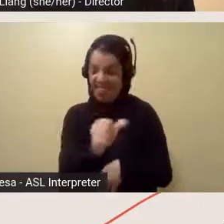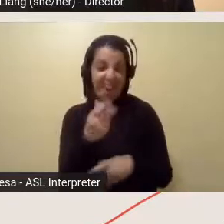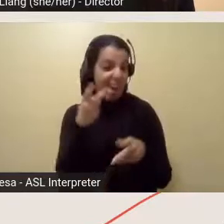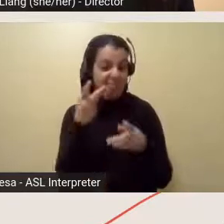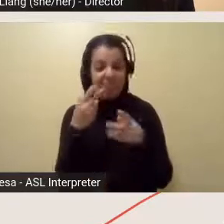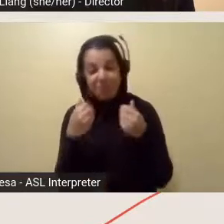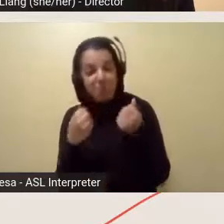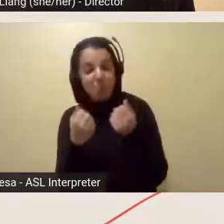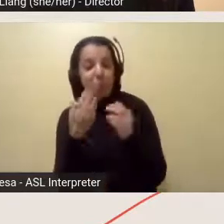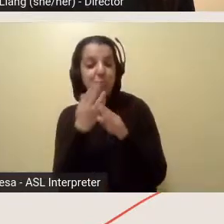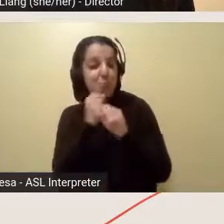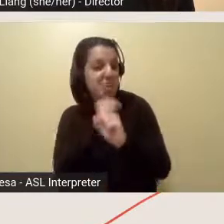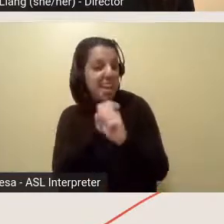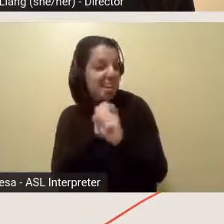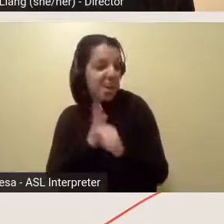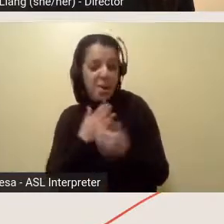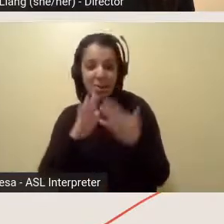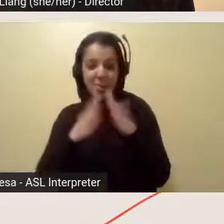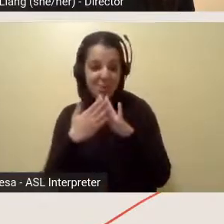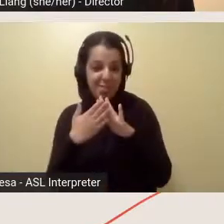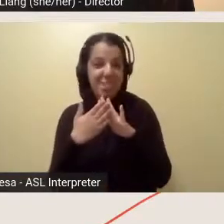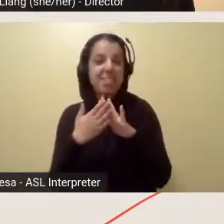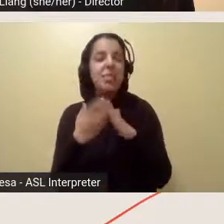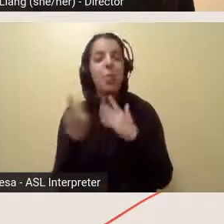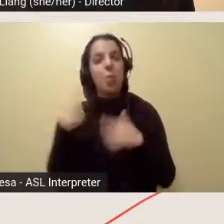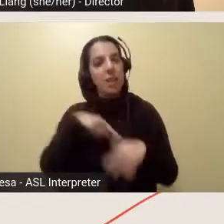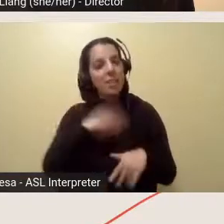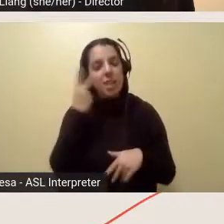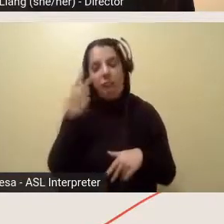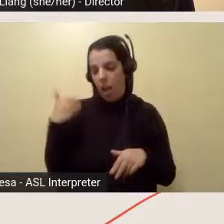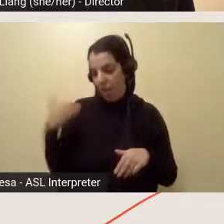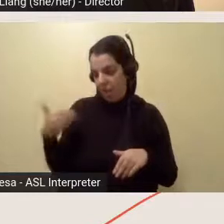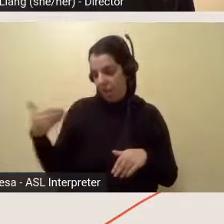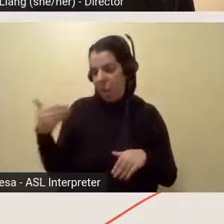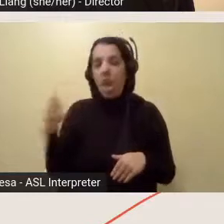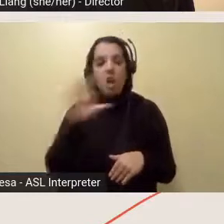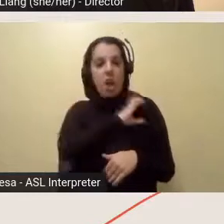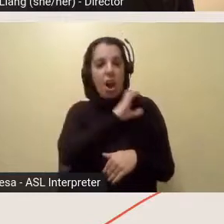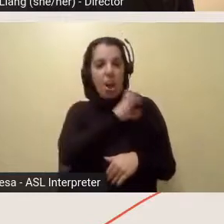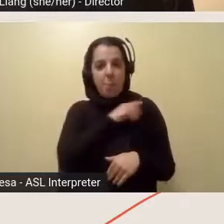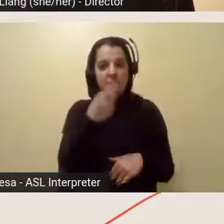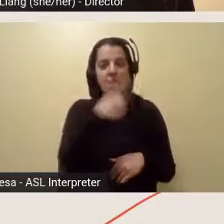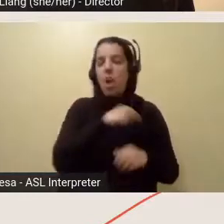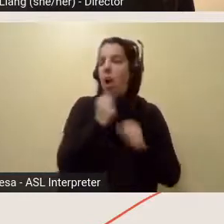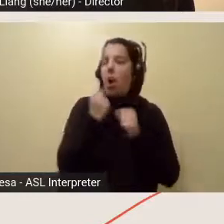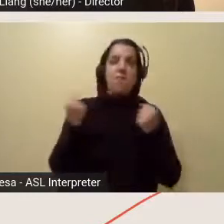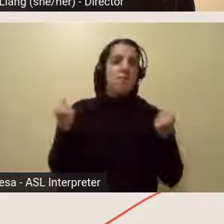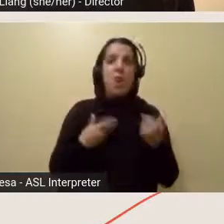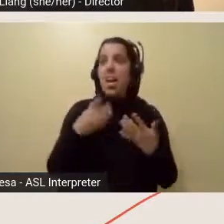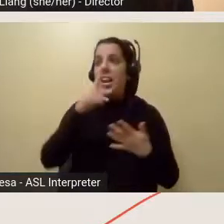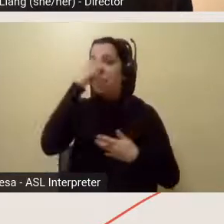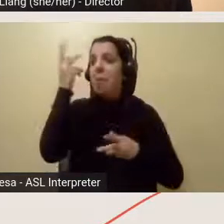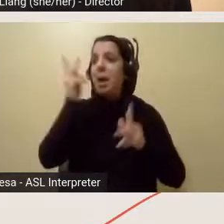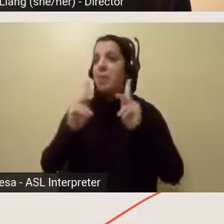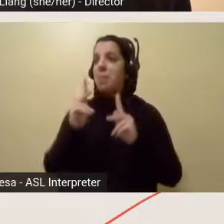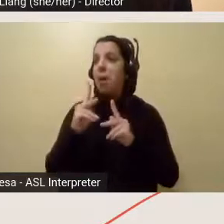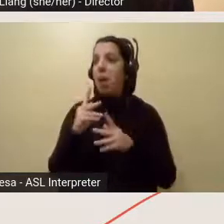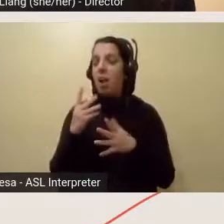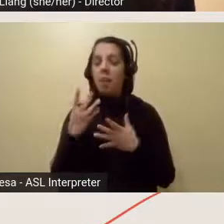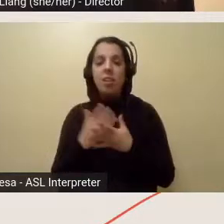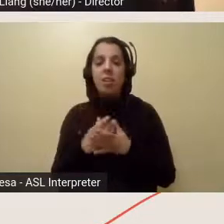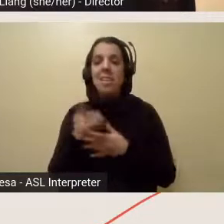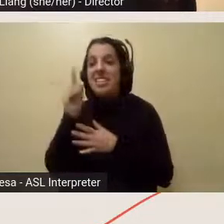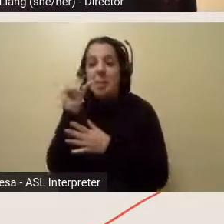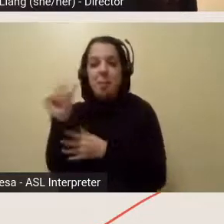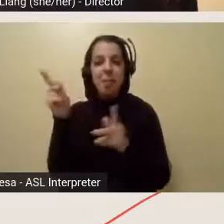not. It is happening too often that they are so afraid of blackness, of madness, of